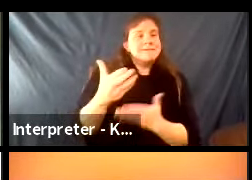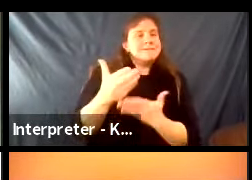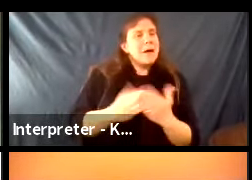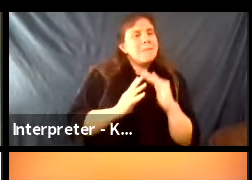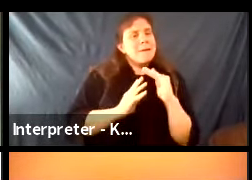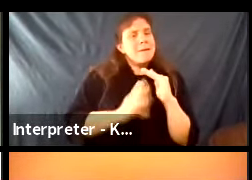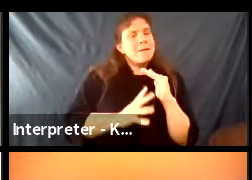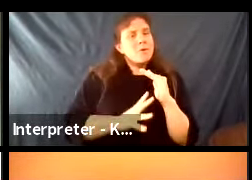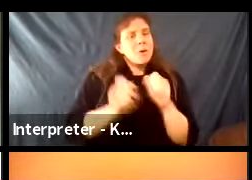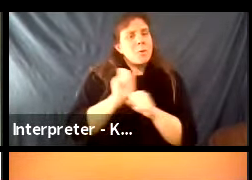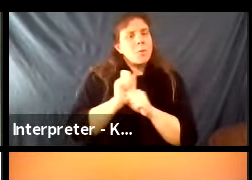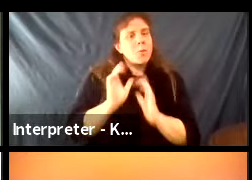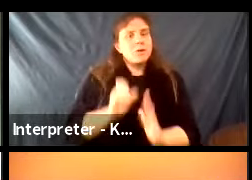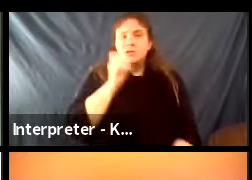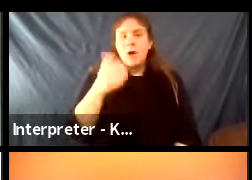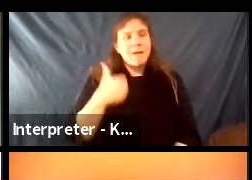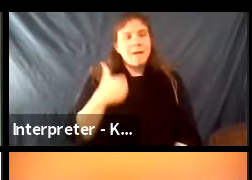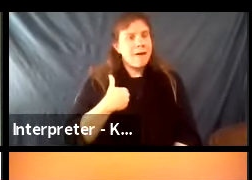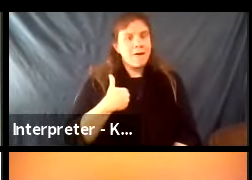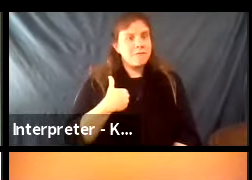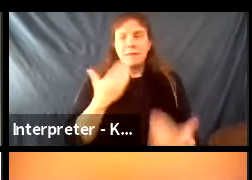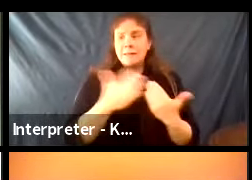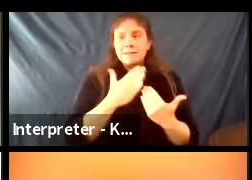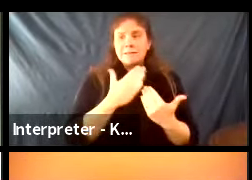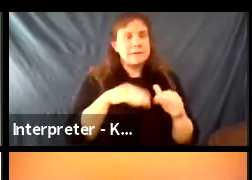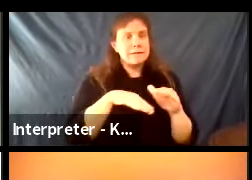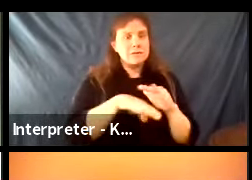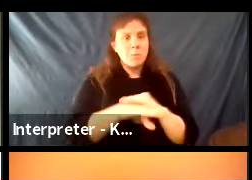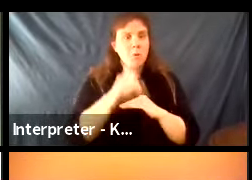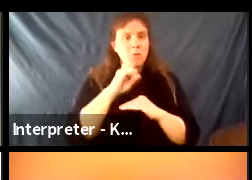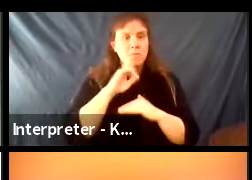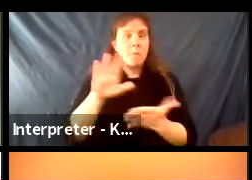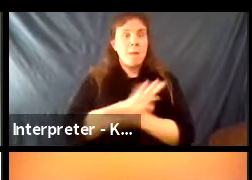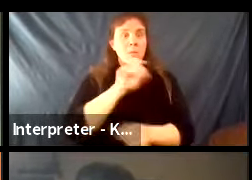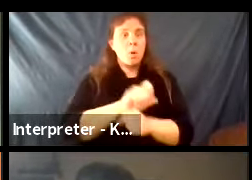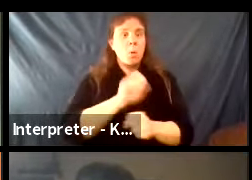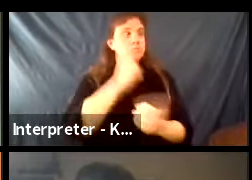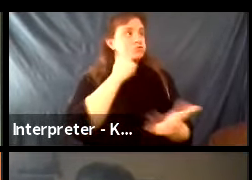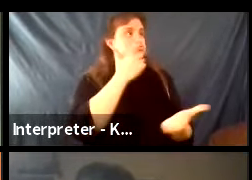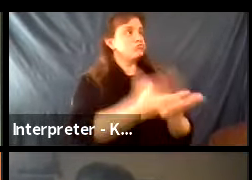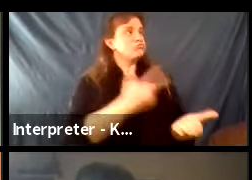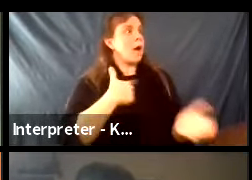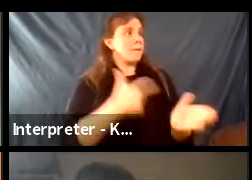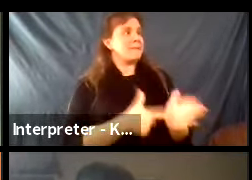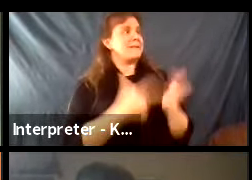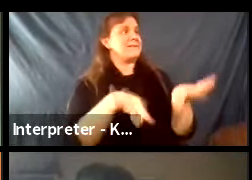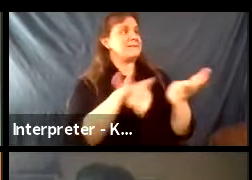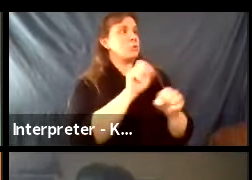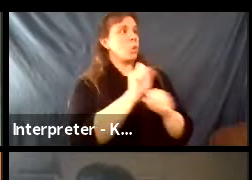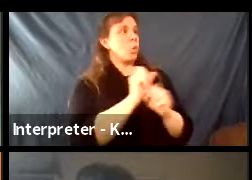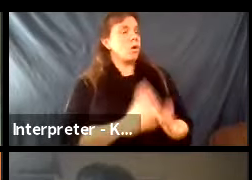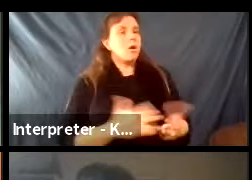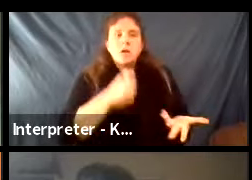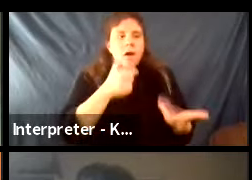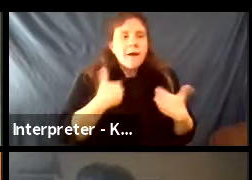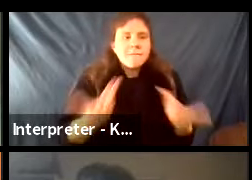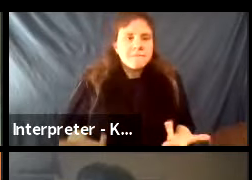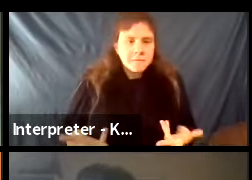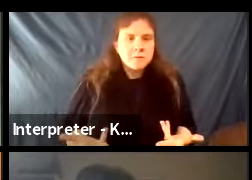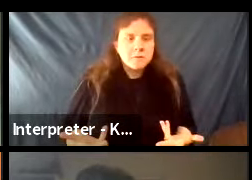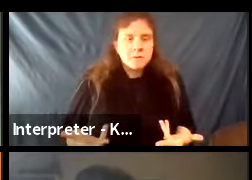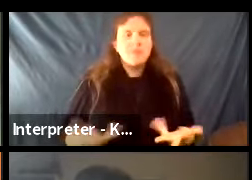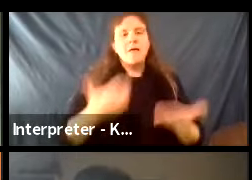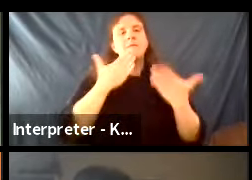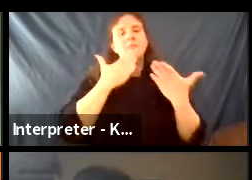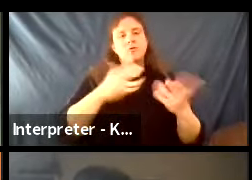able to have as easily accessible to get that vaccination for their essential worker status? Thank you. Looking forward to more